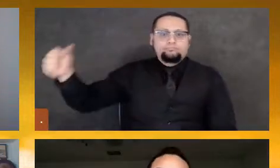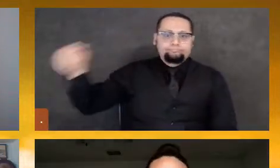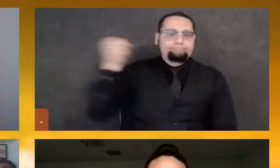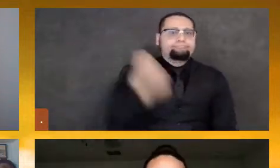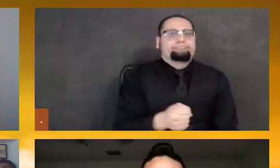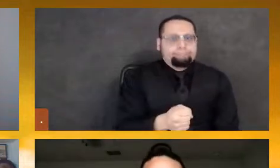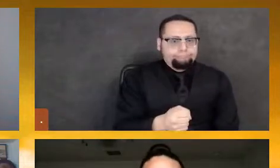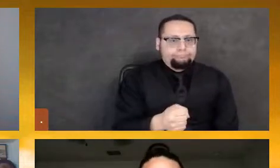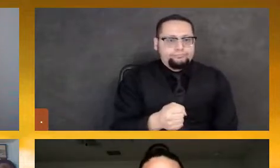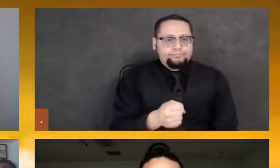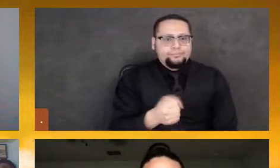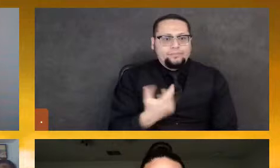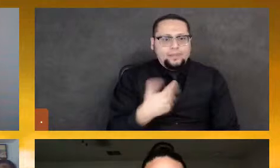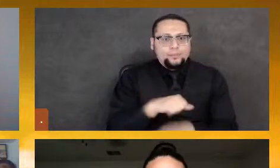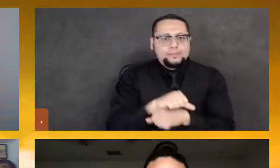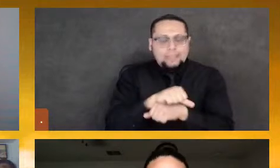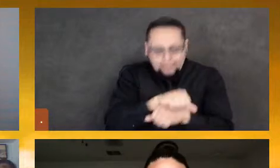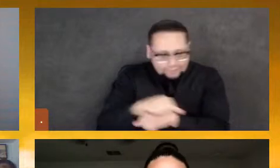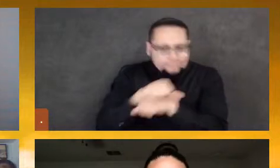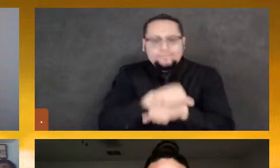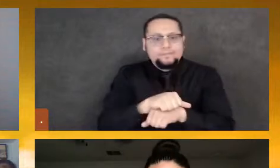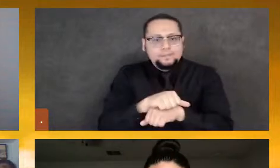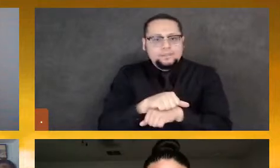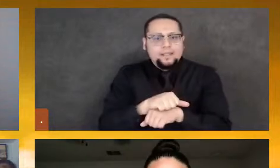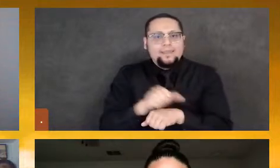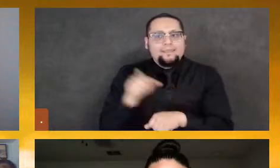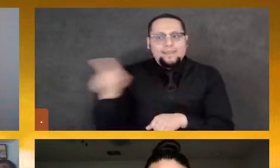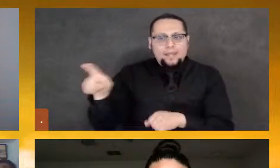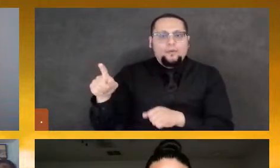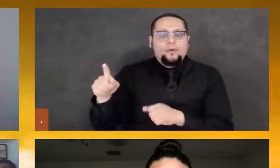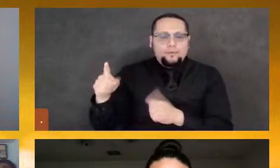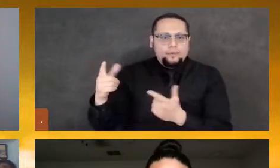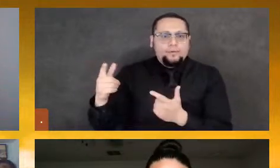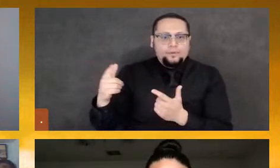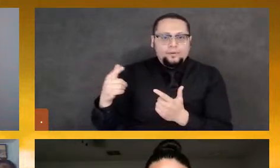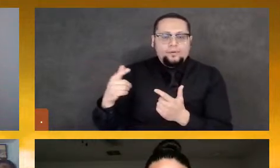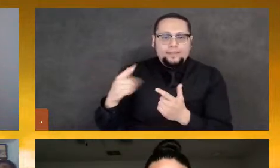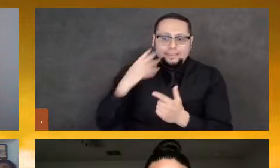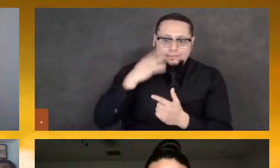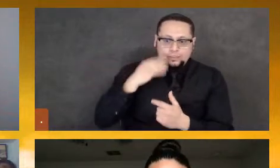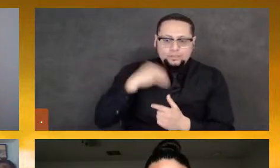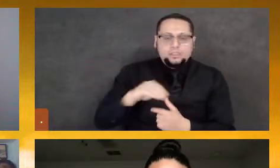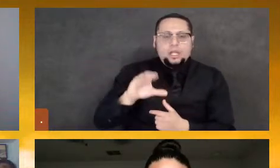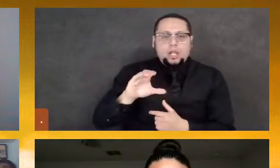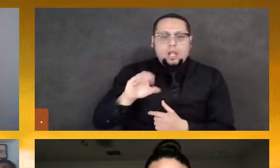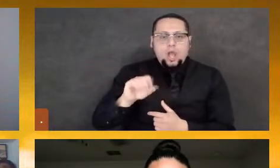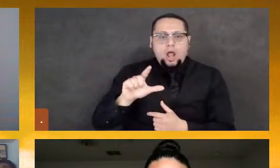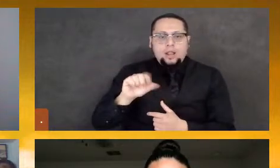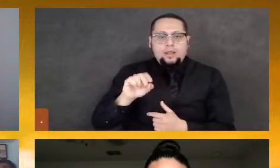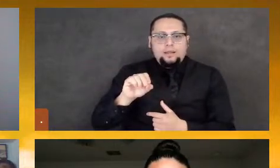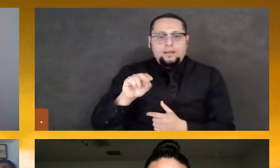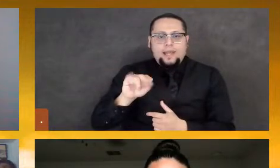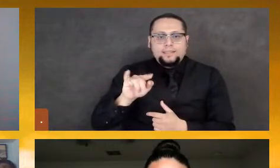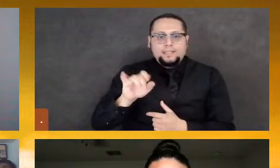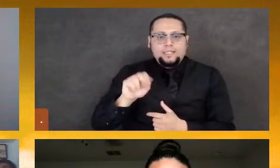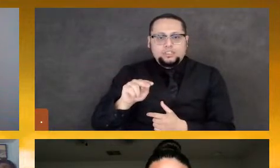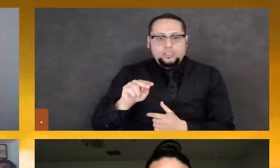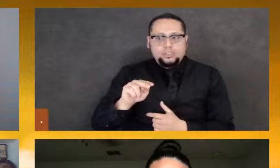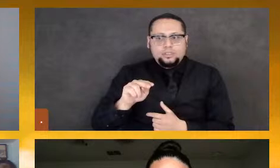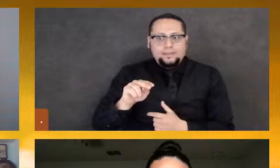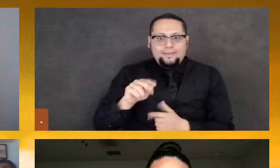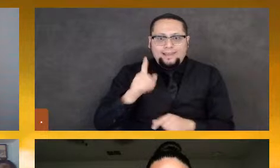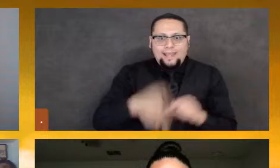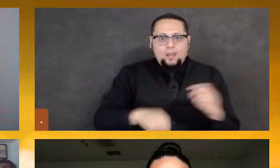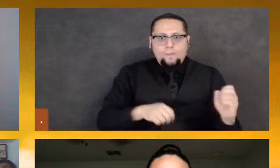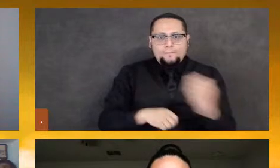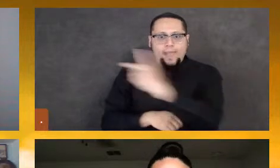slaves. They were colonized just like us. They don't have a place to go back to. They are here. They are part of this